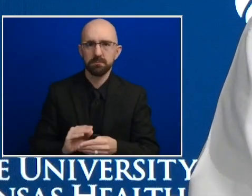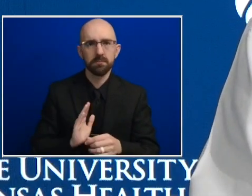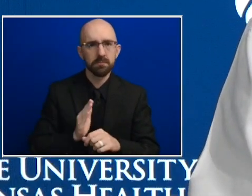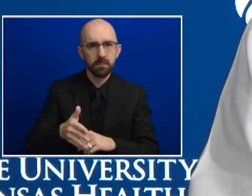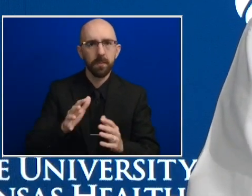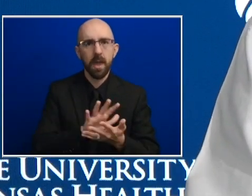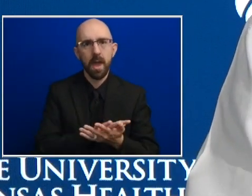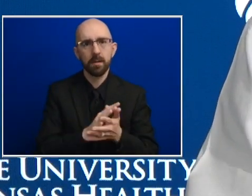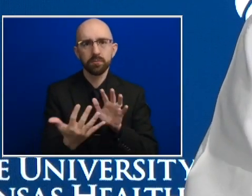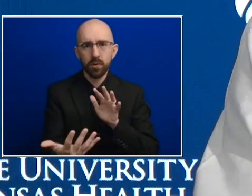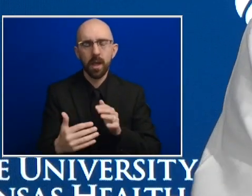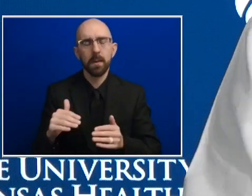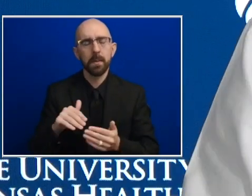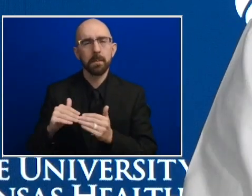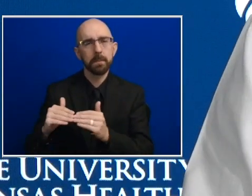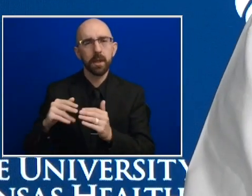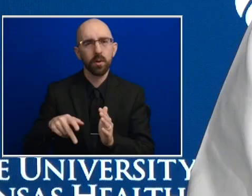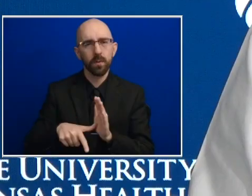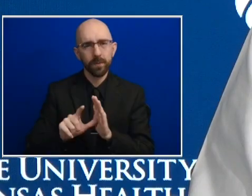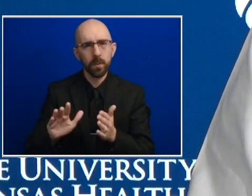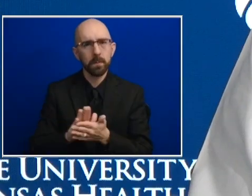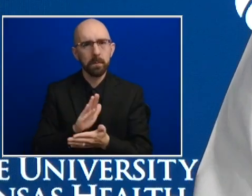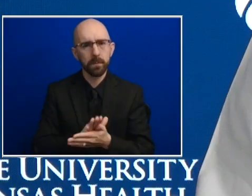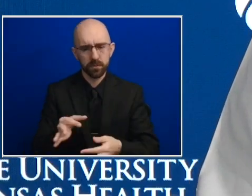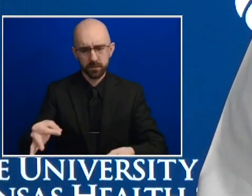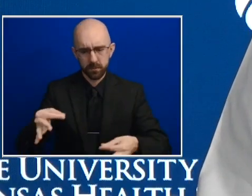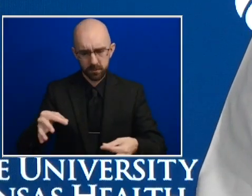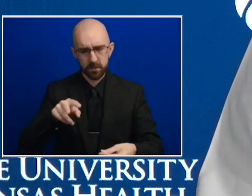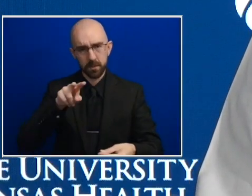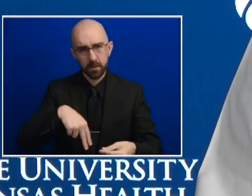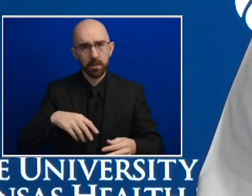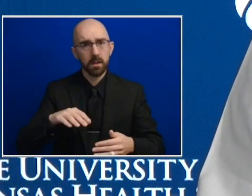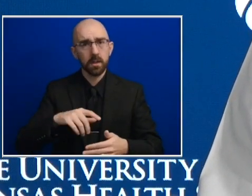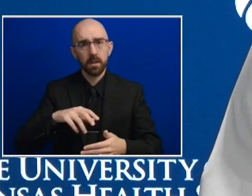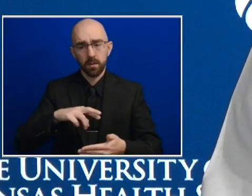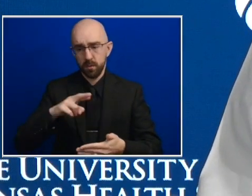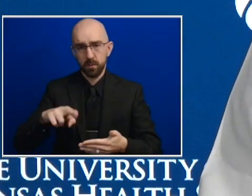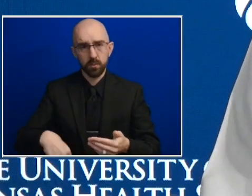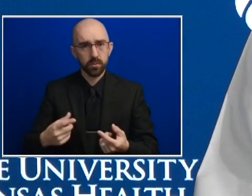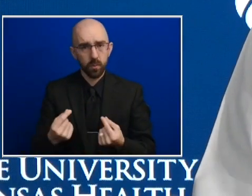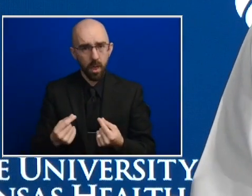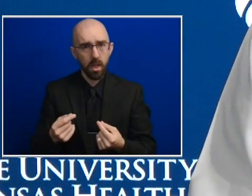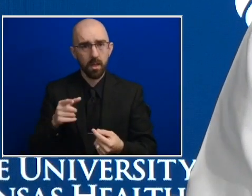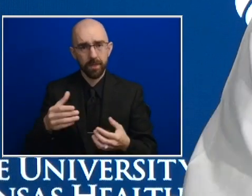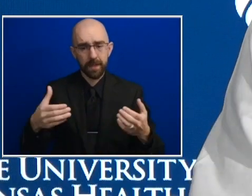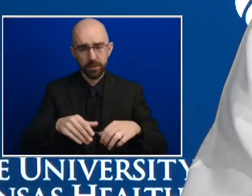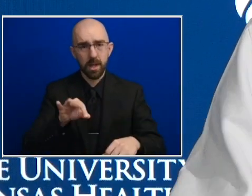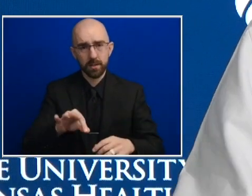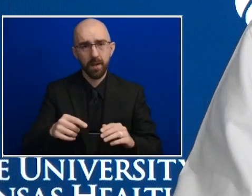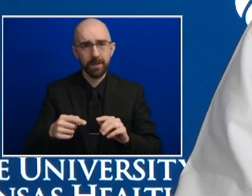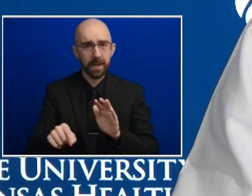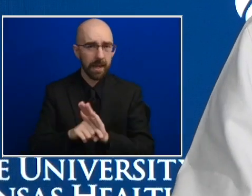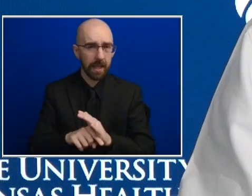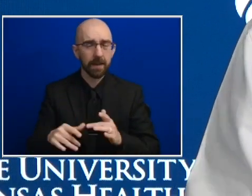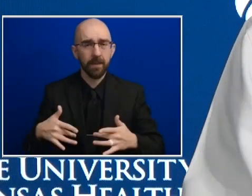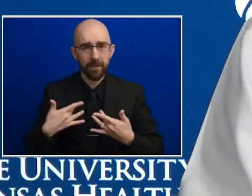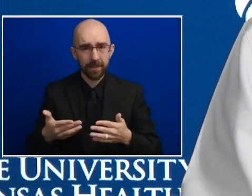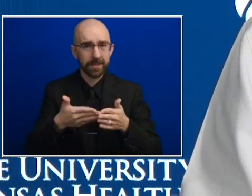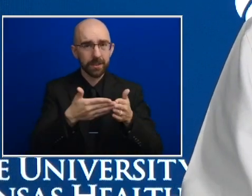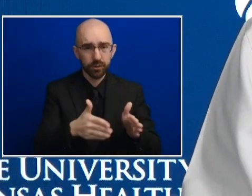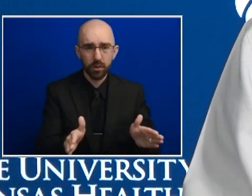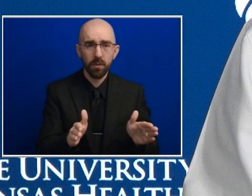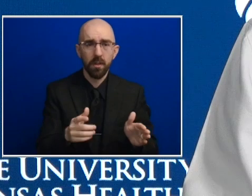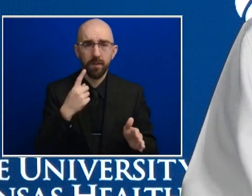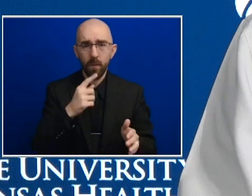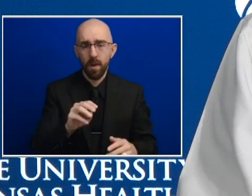peer-reviewed papers, and what they still concluded was that the overall chance of adverse events in general for mRNA